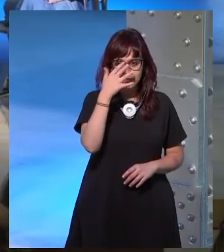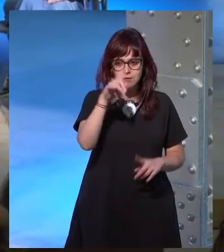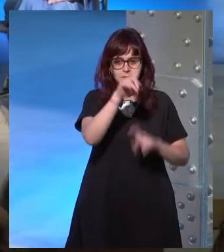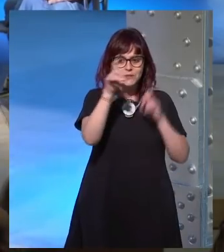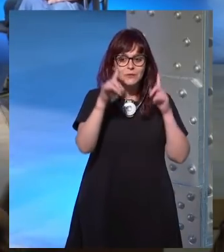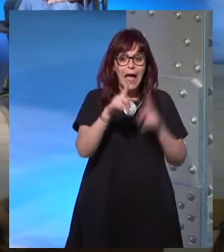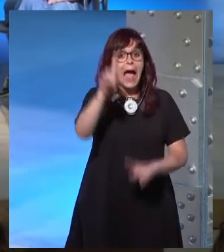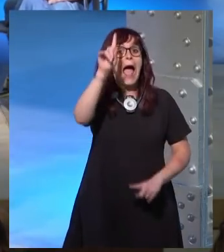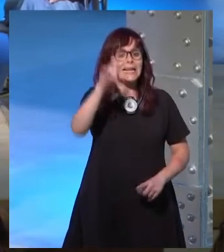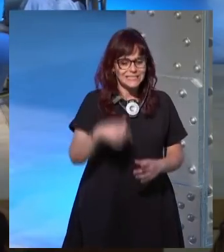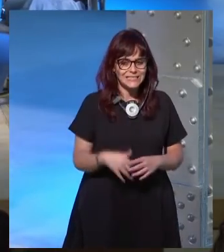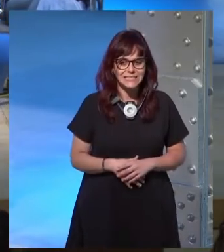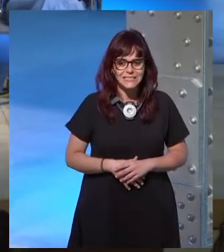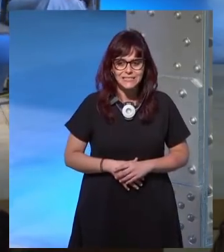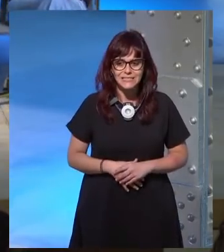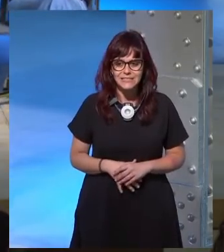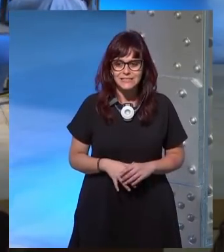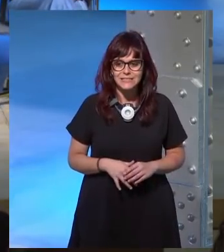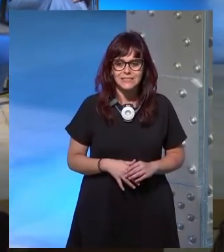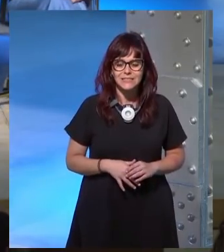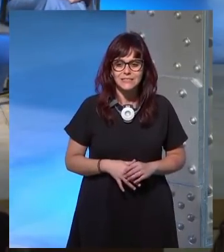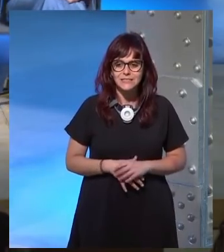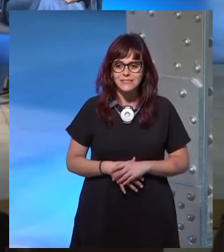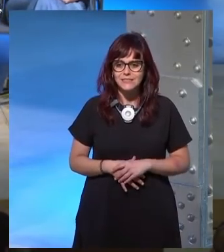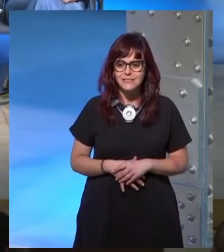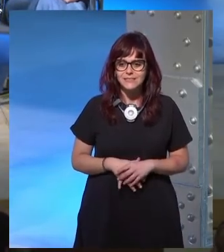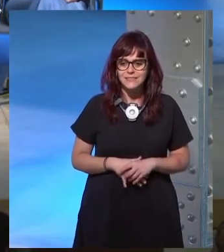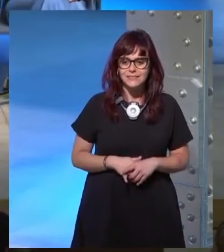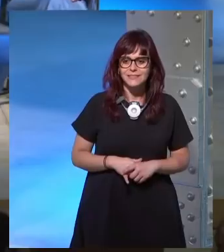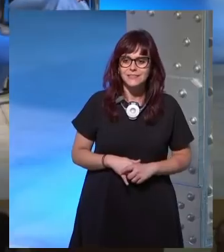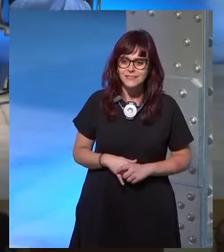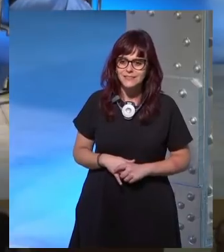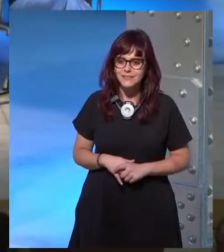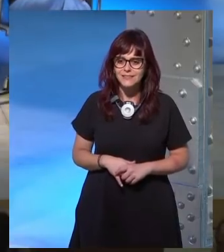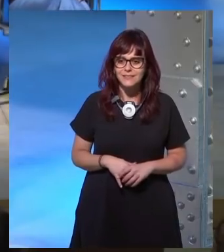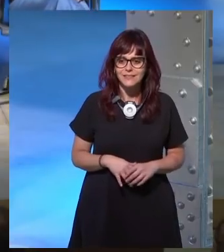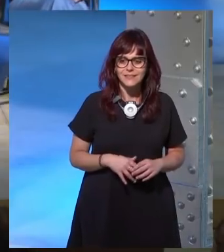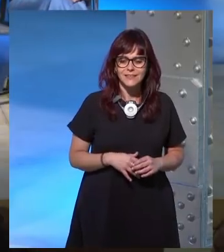No, there's no last question. Yes, one here, 2.